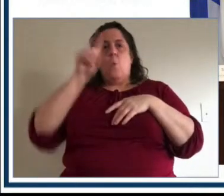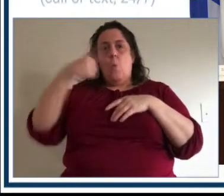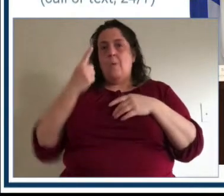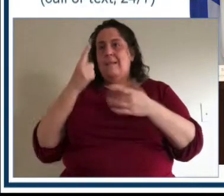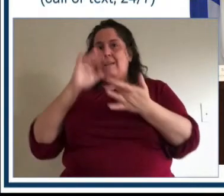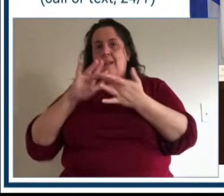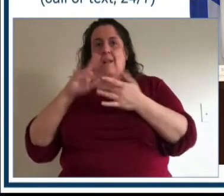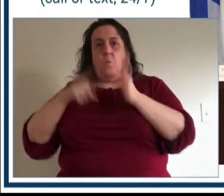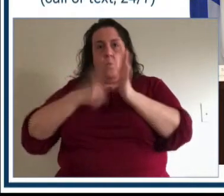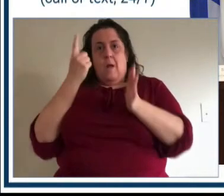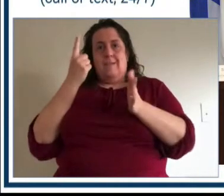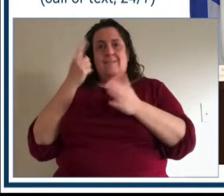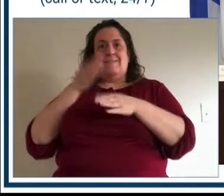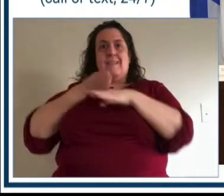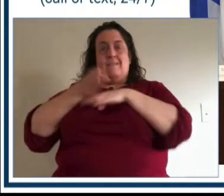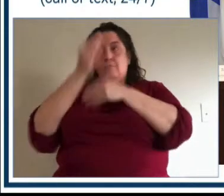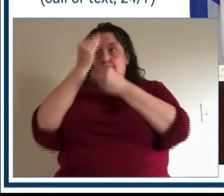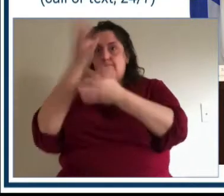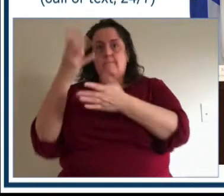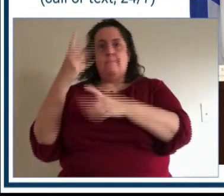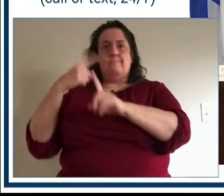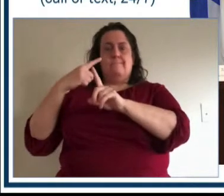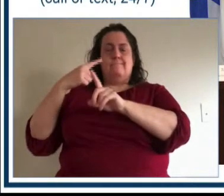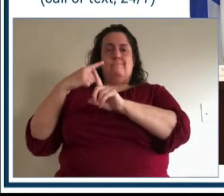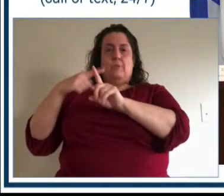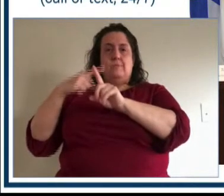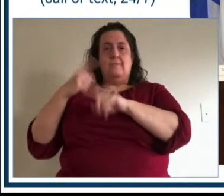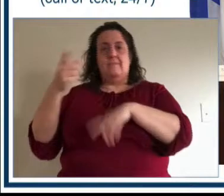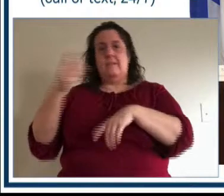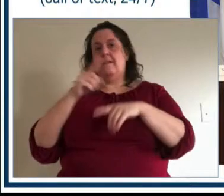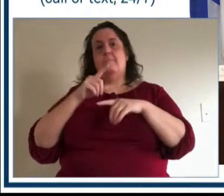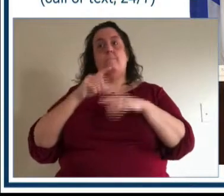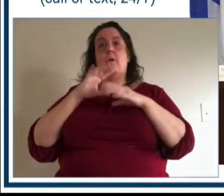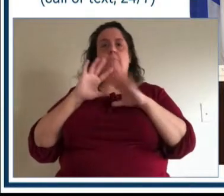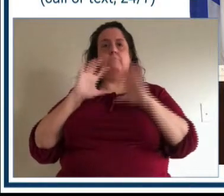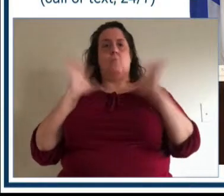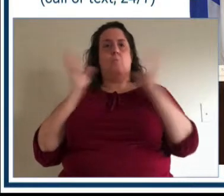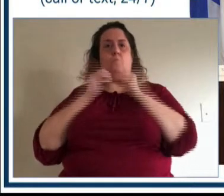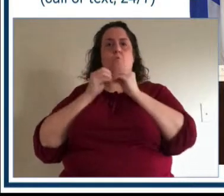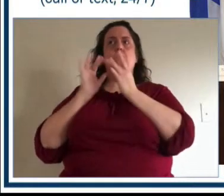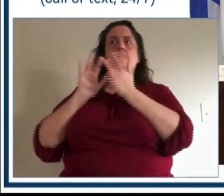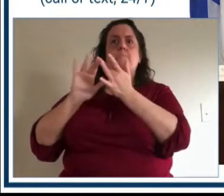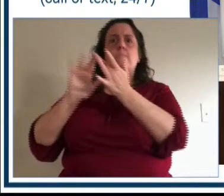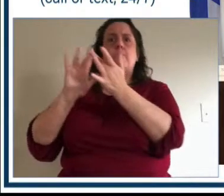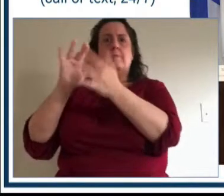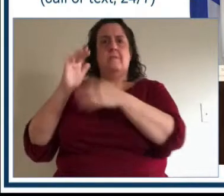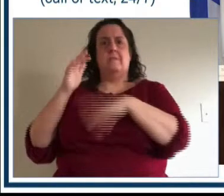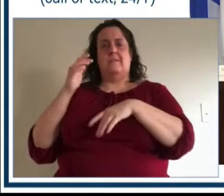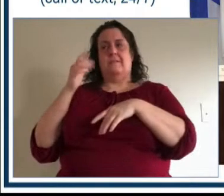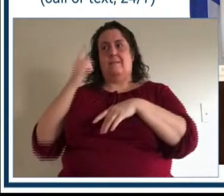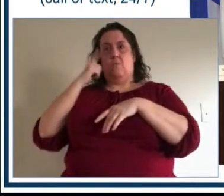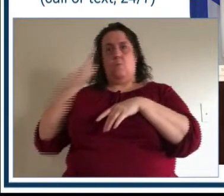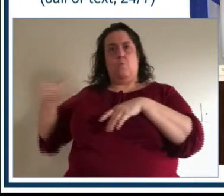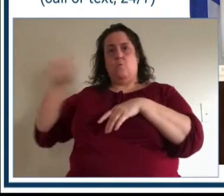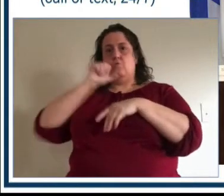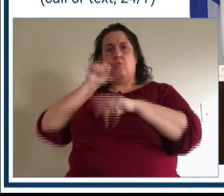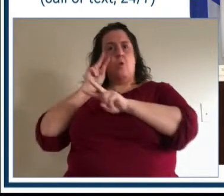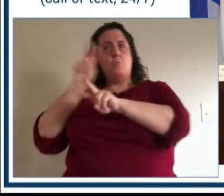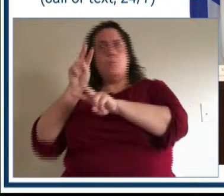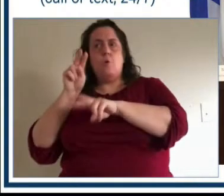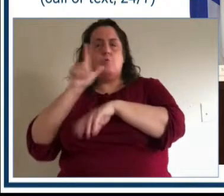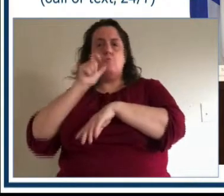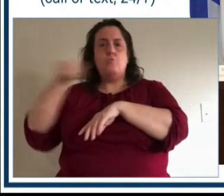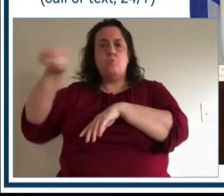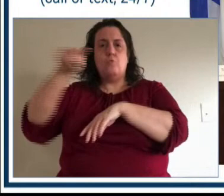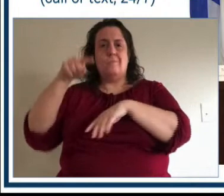them or follow through with proper contact tracing now that the onus is being put on the individual who has contracted the virus?